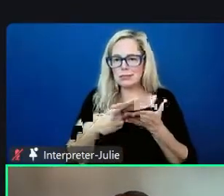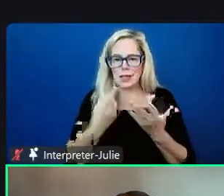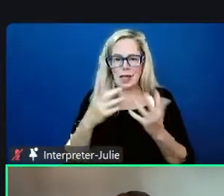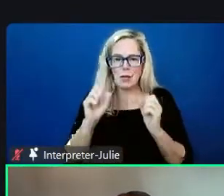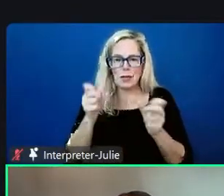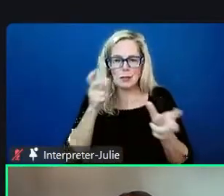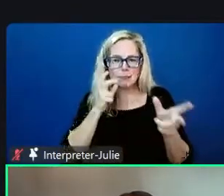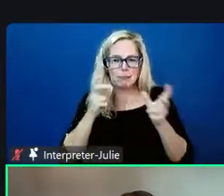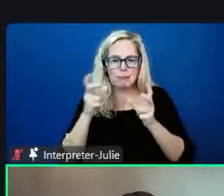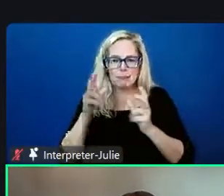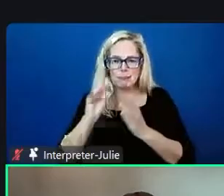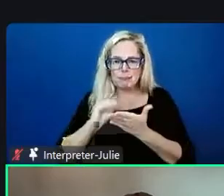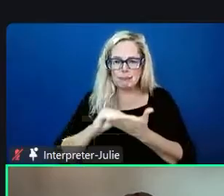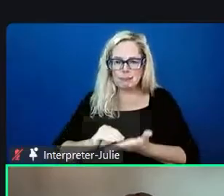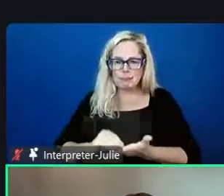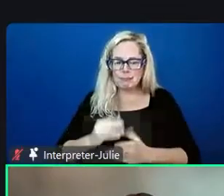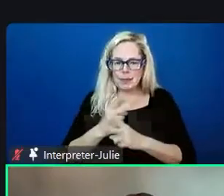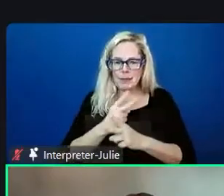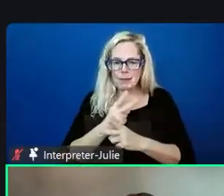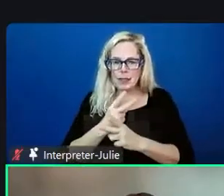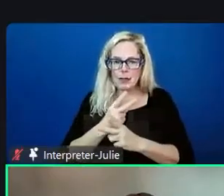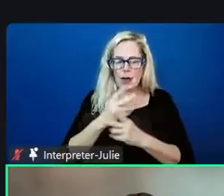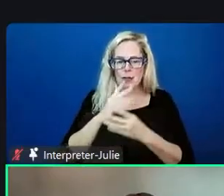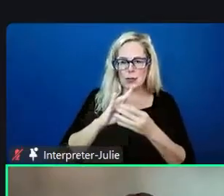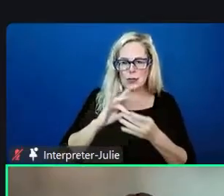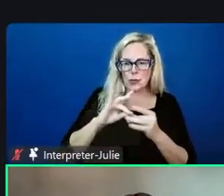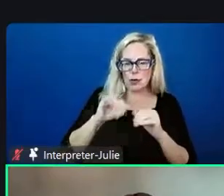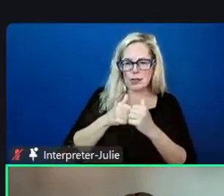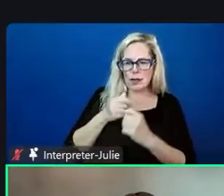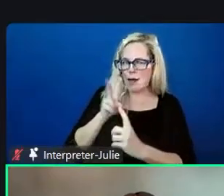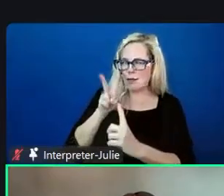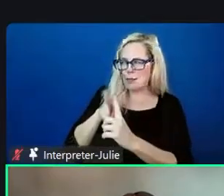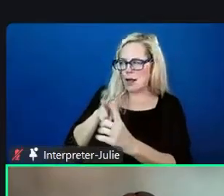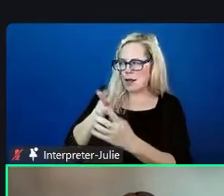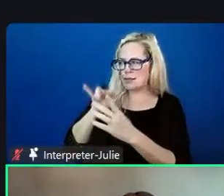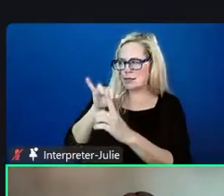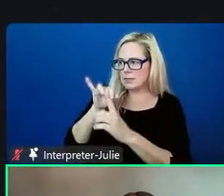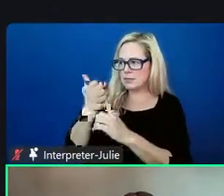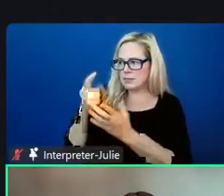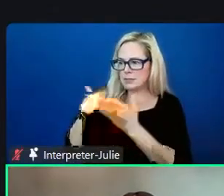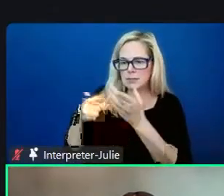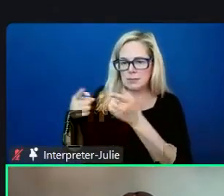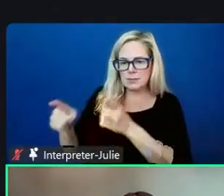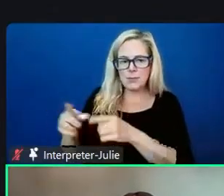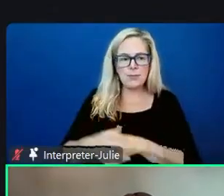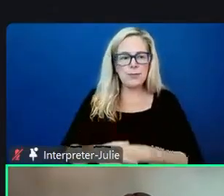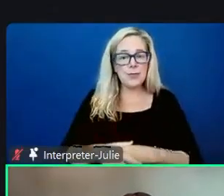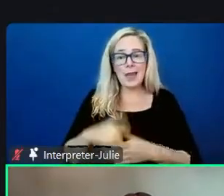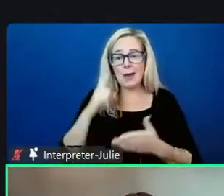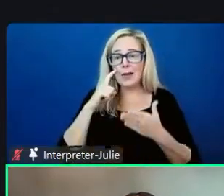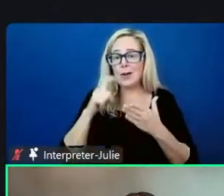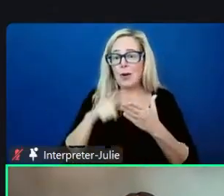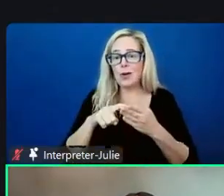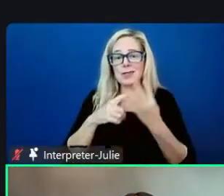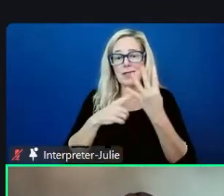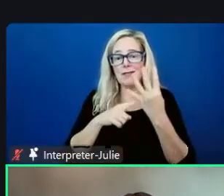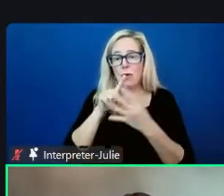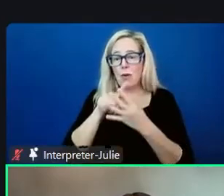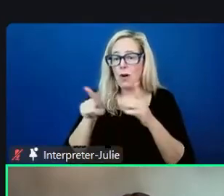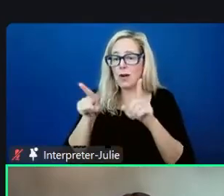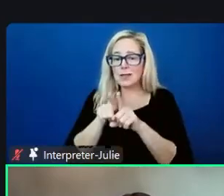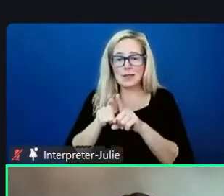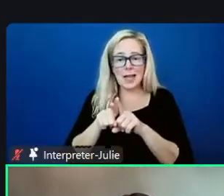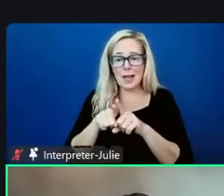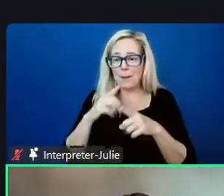matters. Across institutions, we have found that the same 4 barriers show up again and again. We have inconsistent